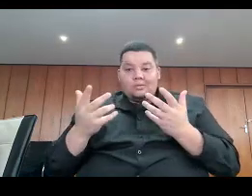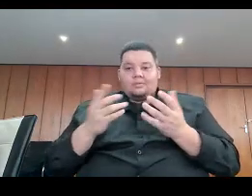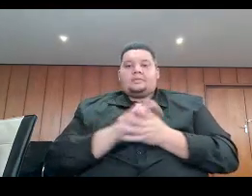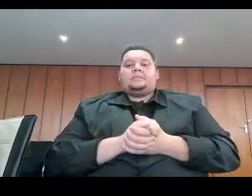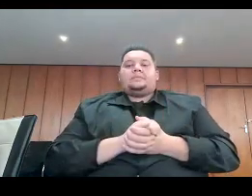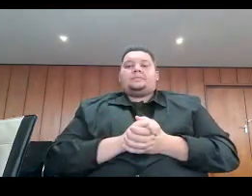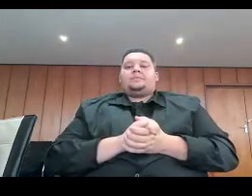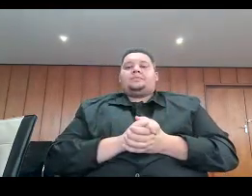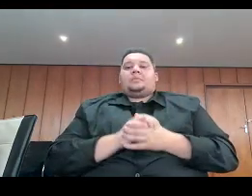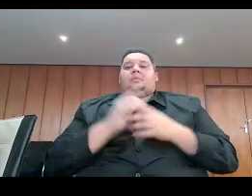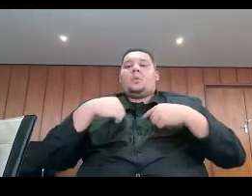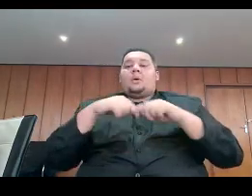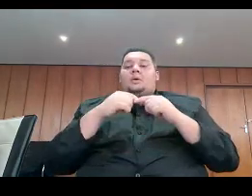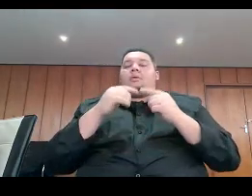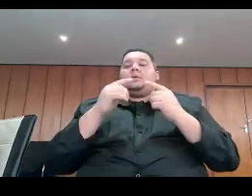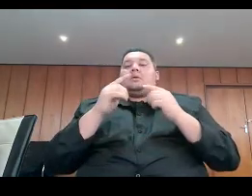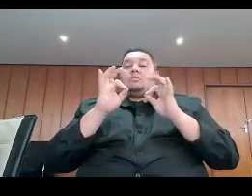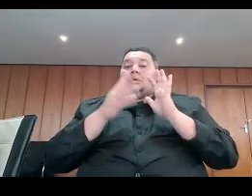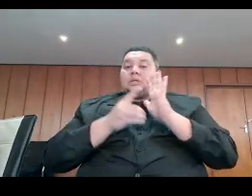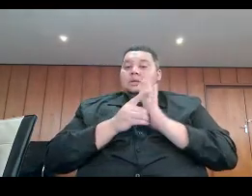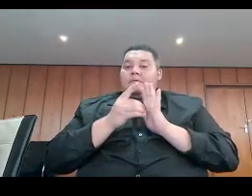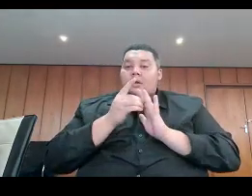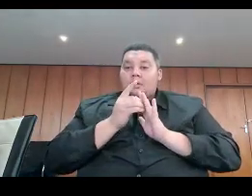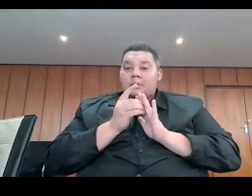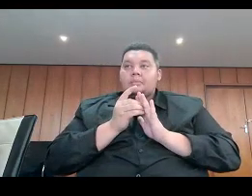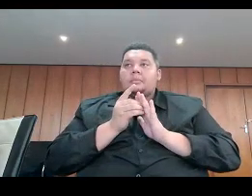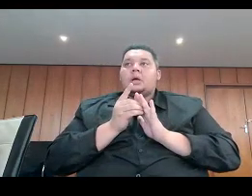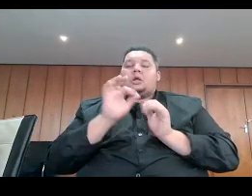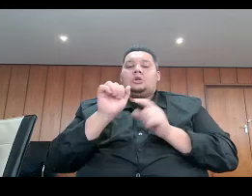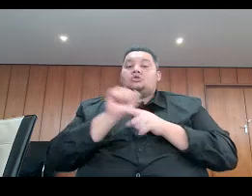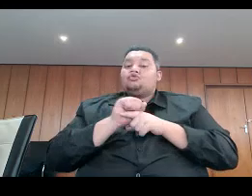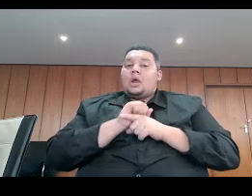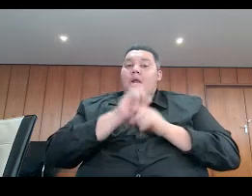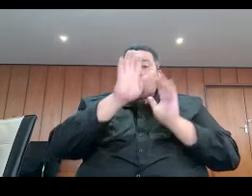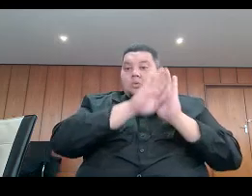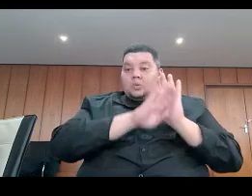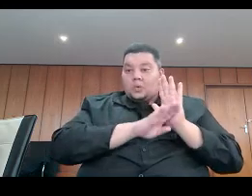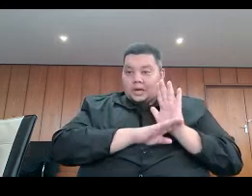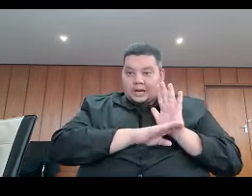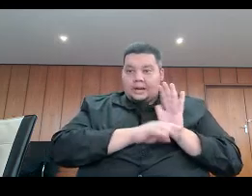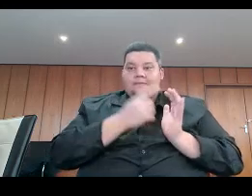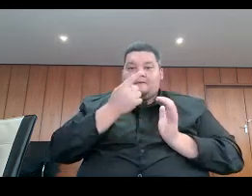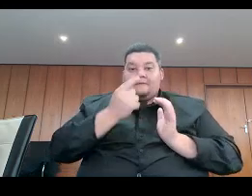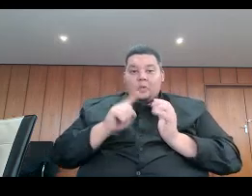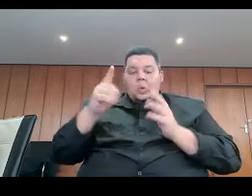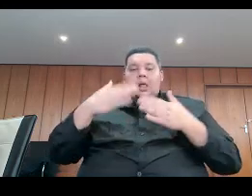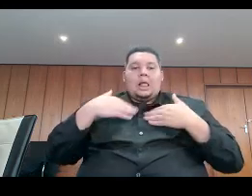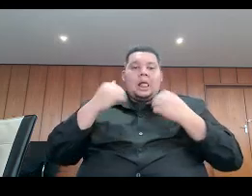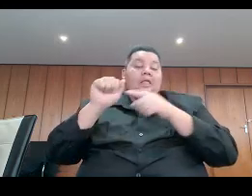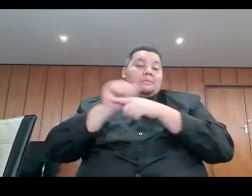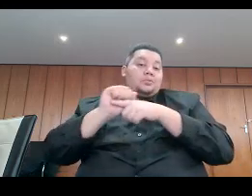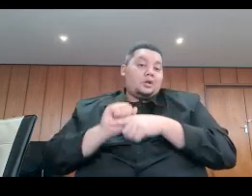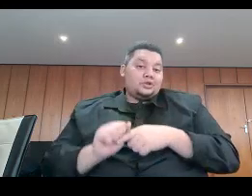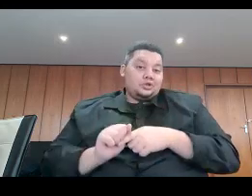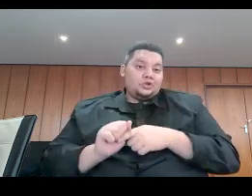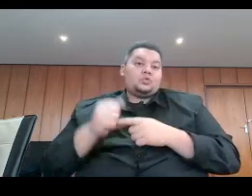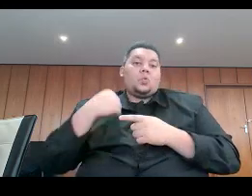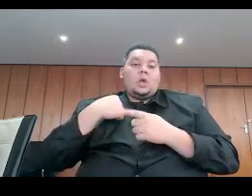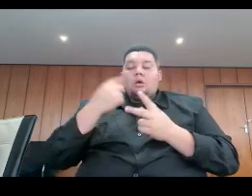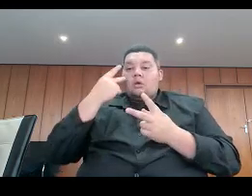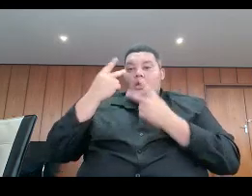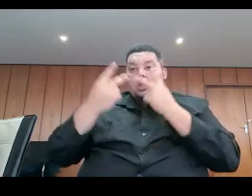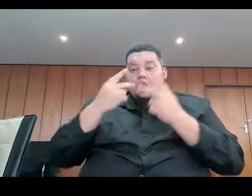already developed a training program for health practitioners, which